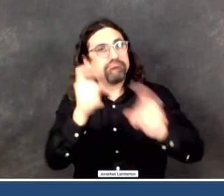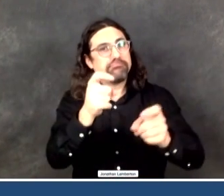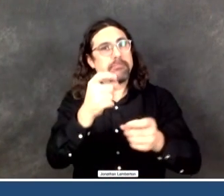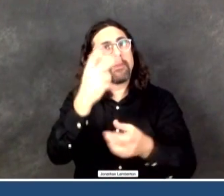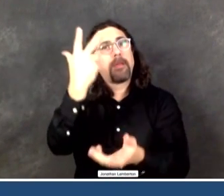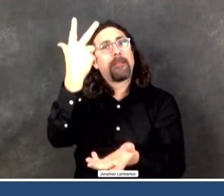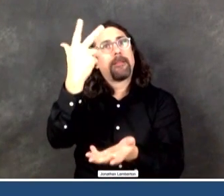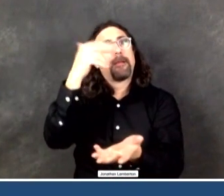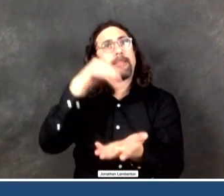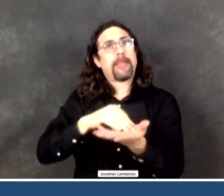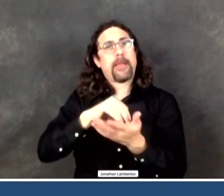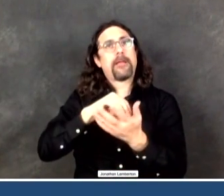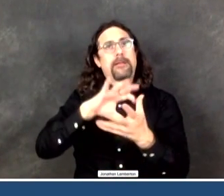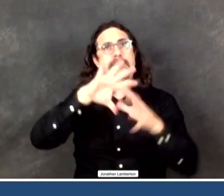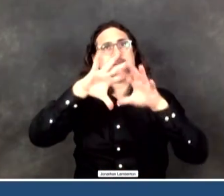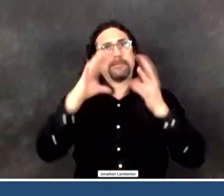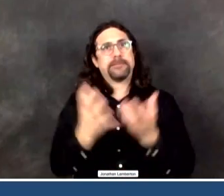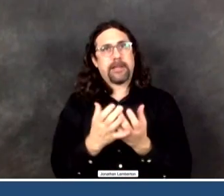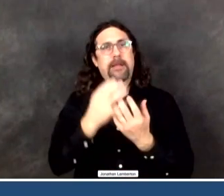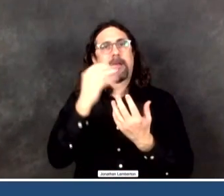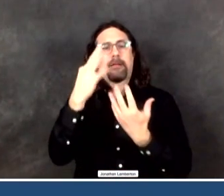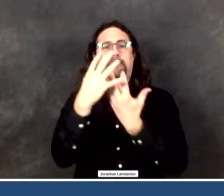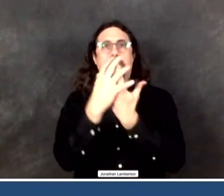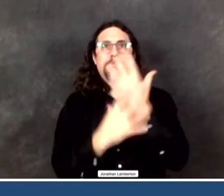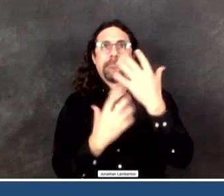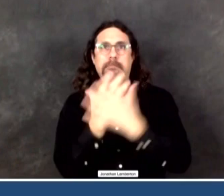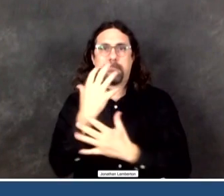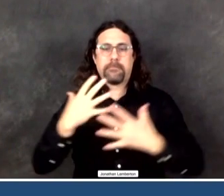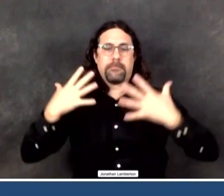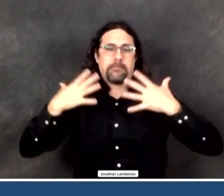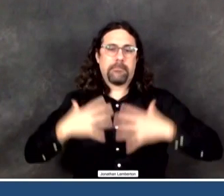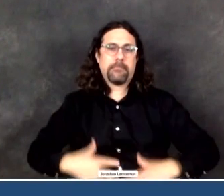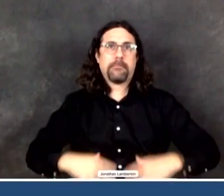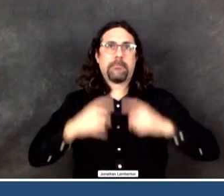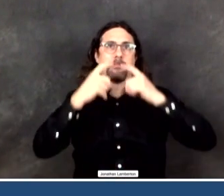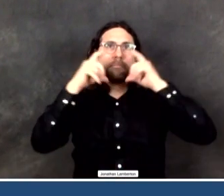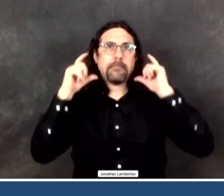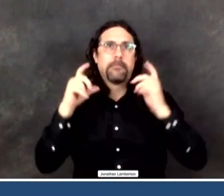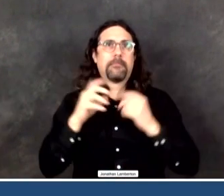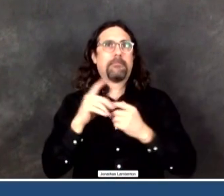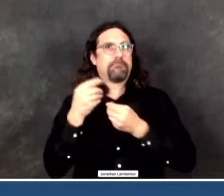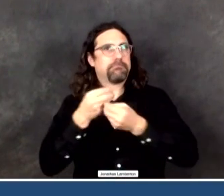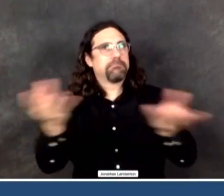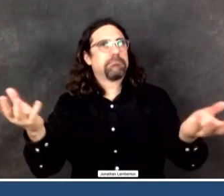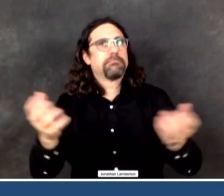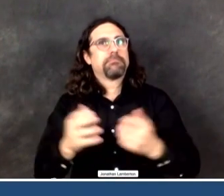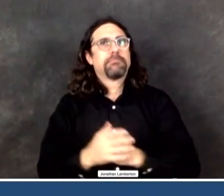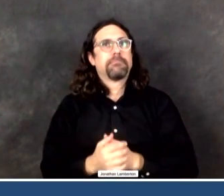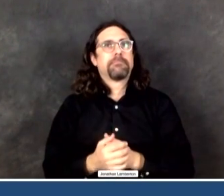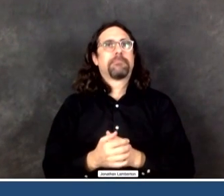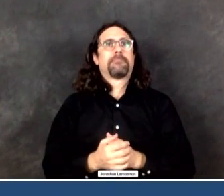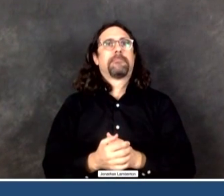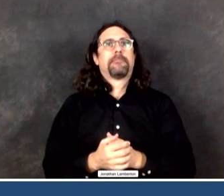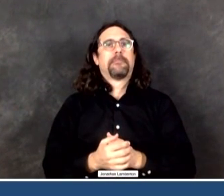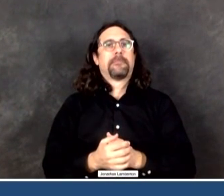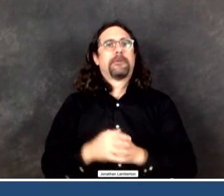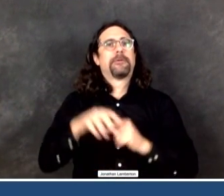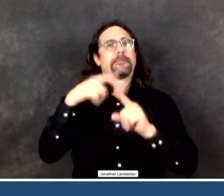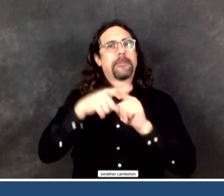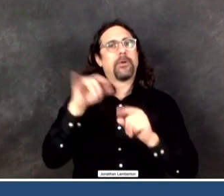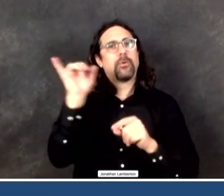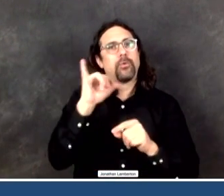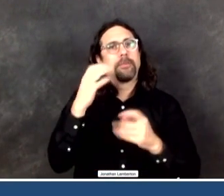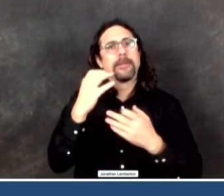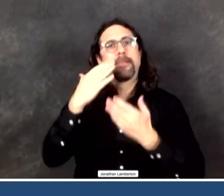our healthcare workers. IBM has provided $500,000 in in-kind technology to the Department of Health